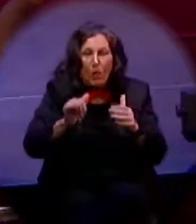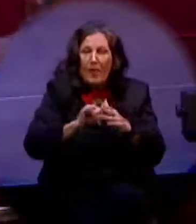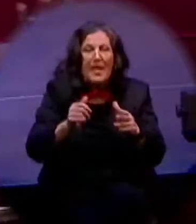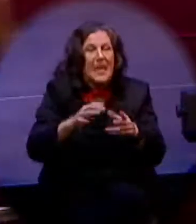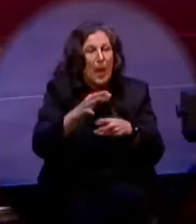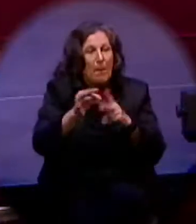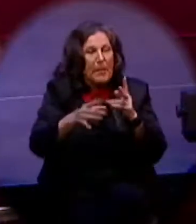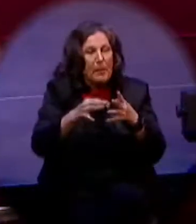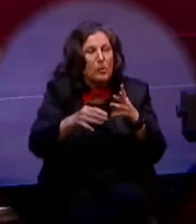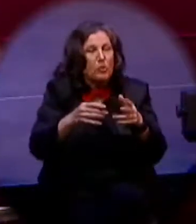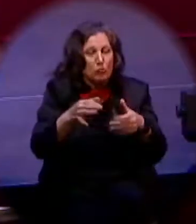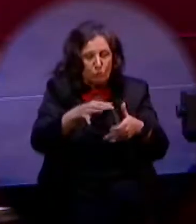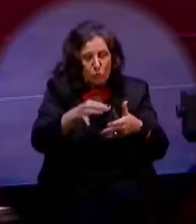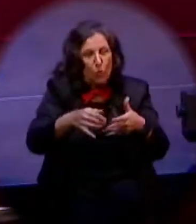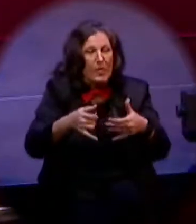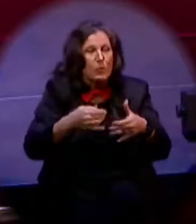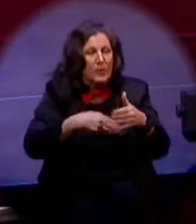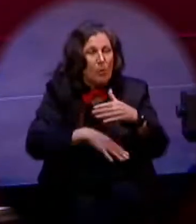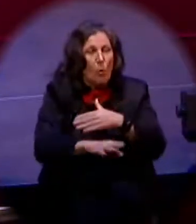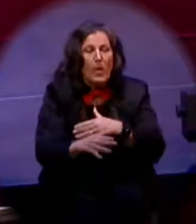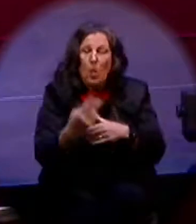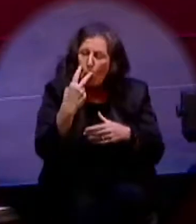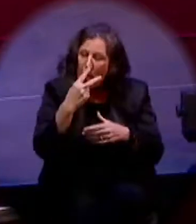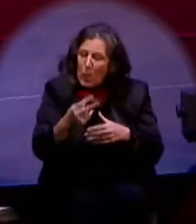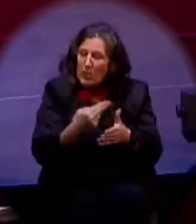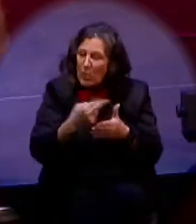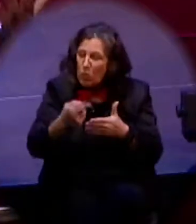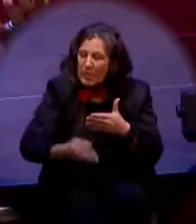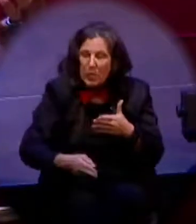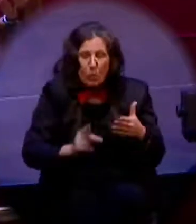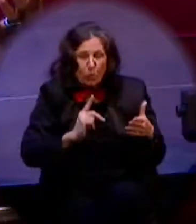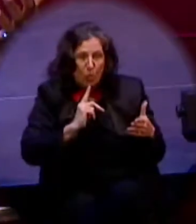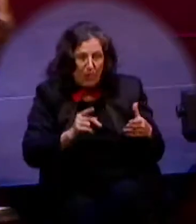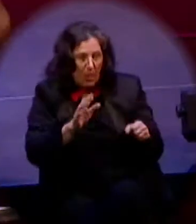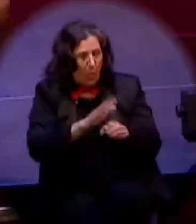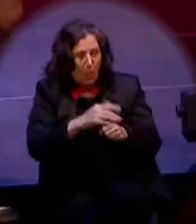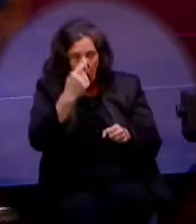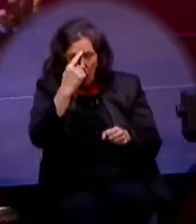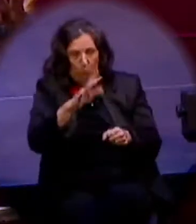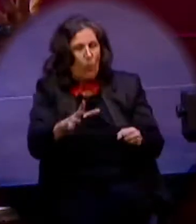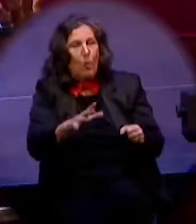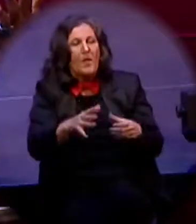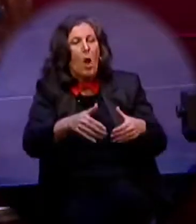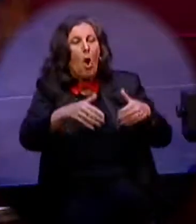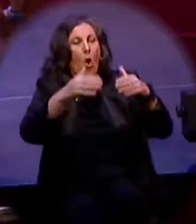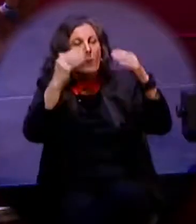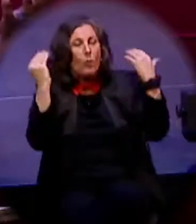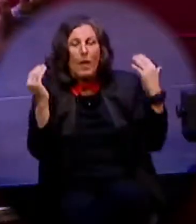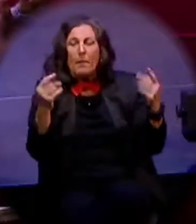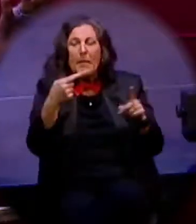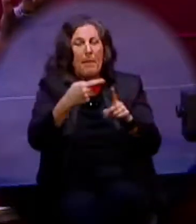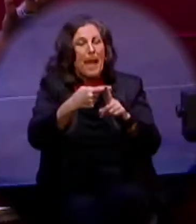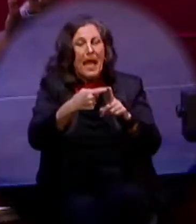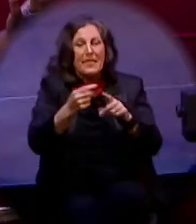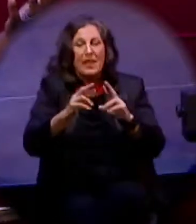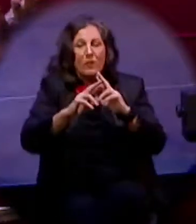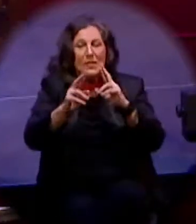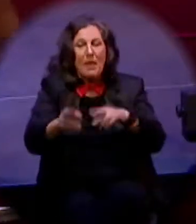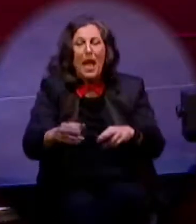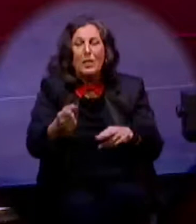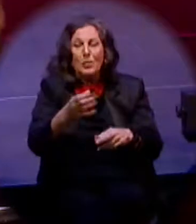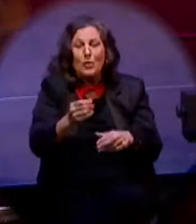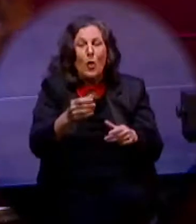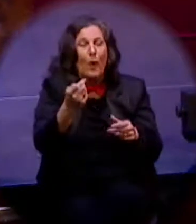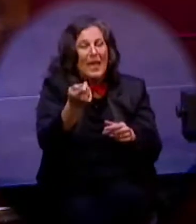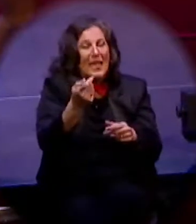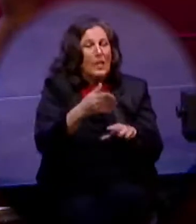born. Rose and I looked over at last year's People's Choice results and were really blown away by the overwhelmingly positive response. So in